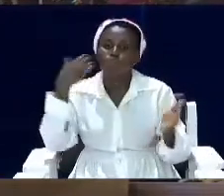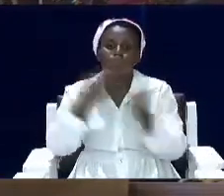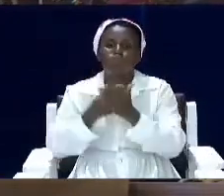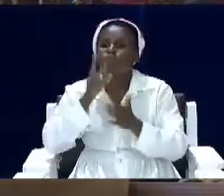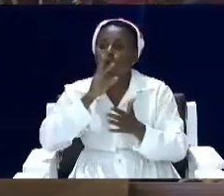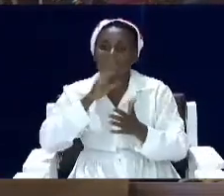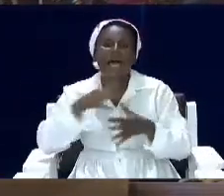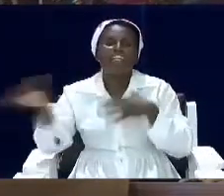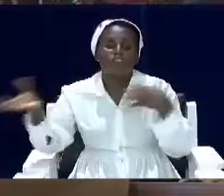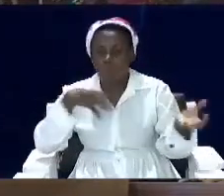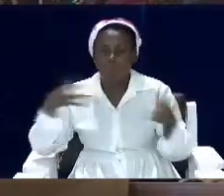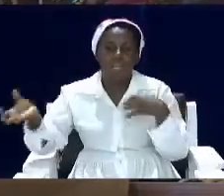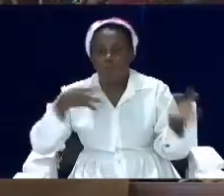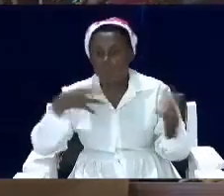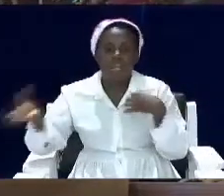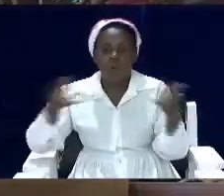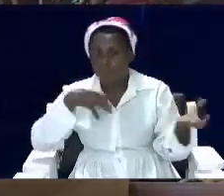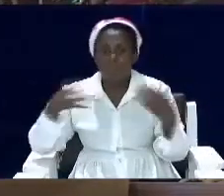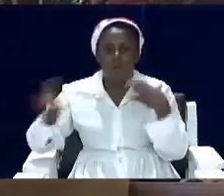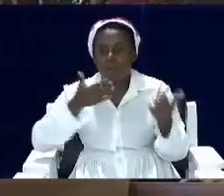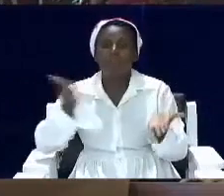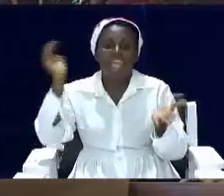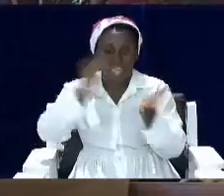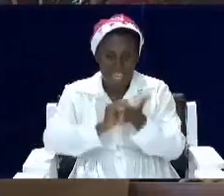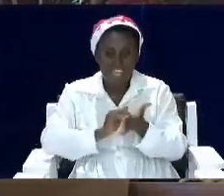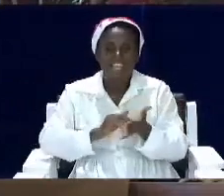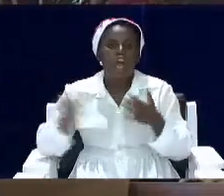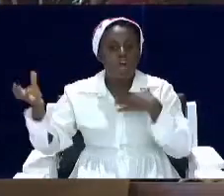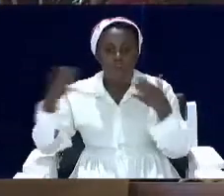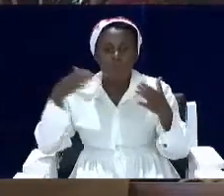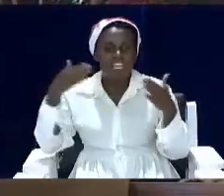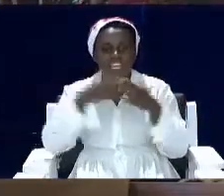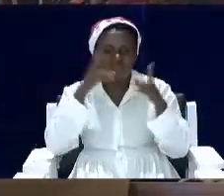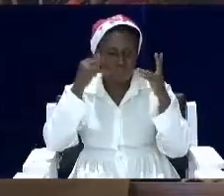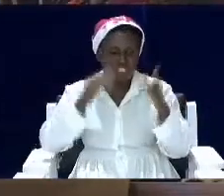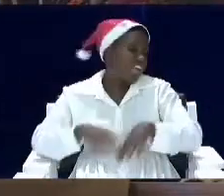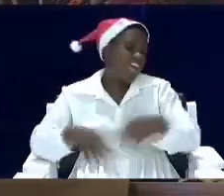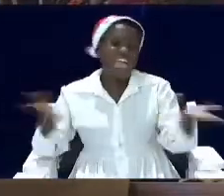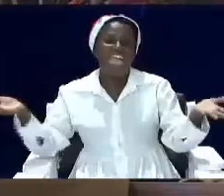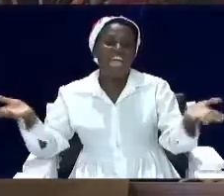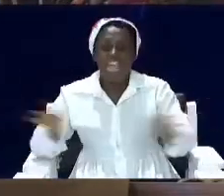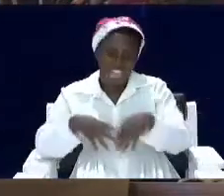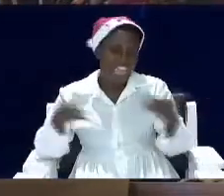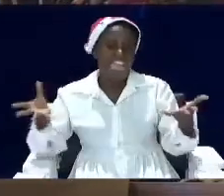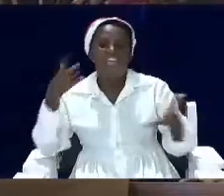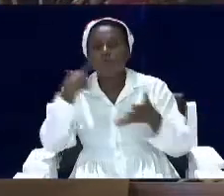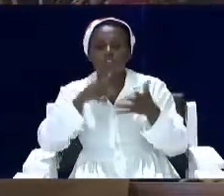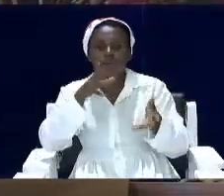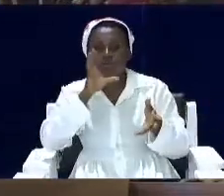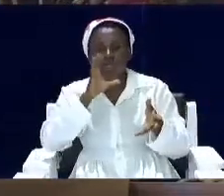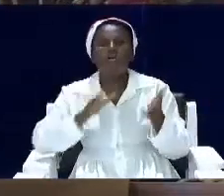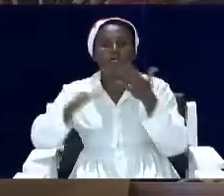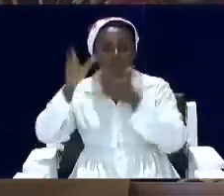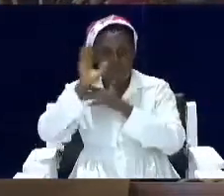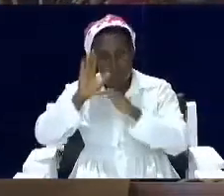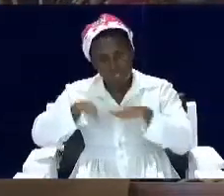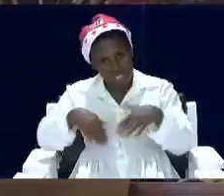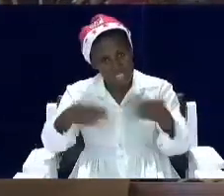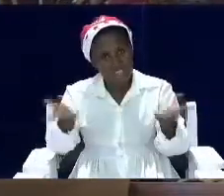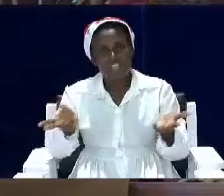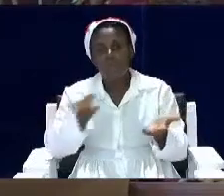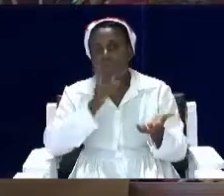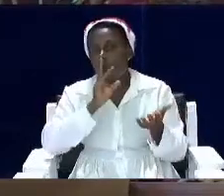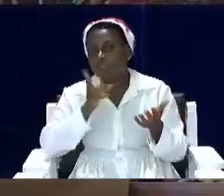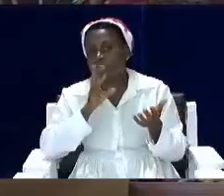They complained again against Moses. "The water we drink." God gave them water again, healed the